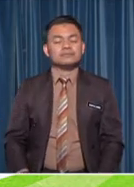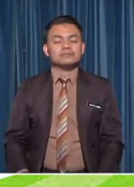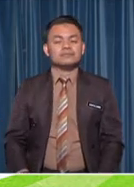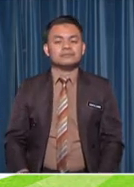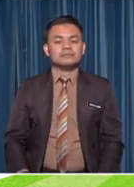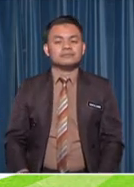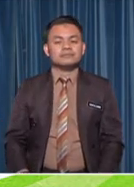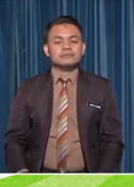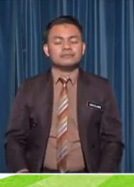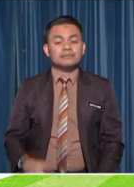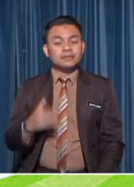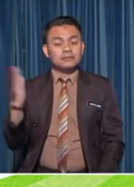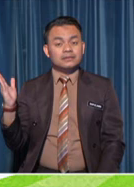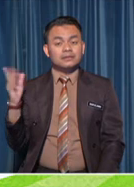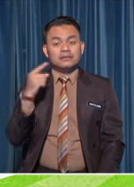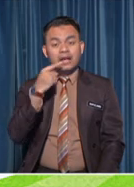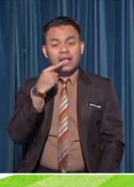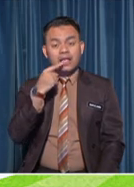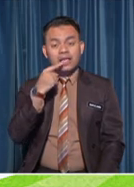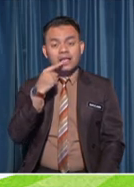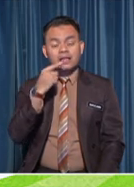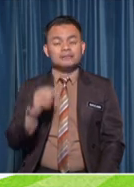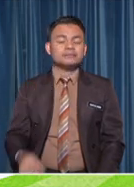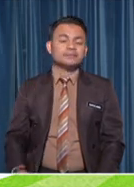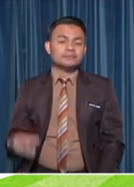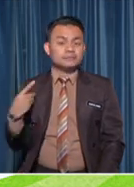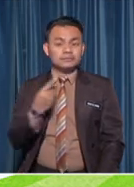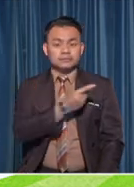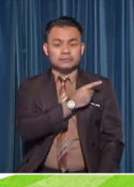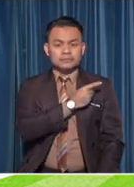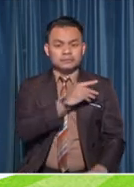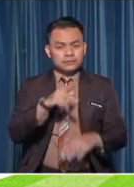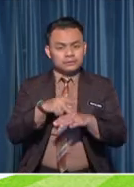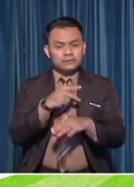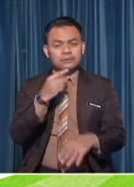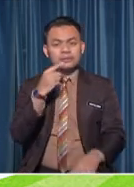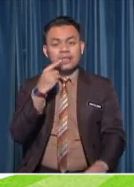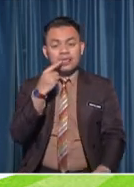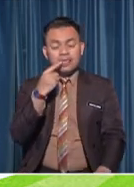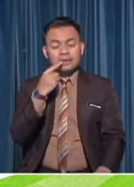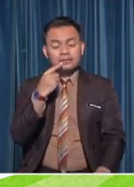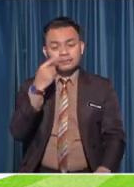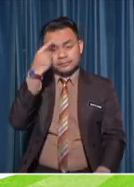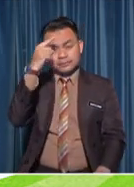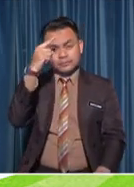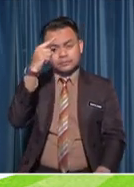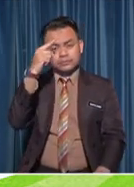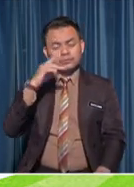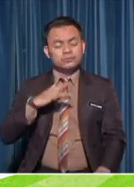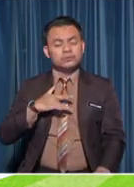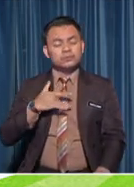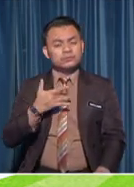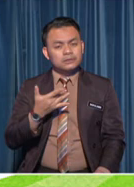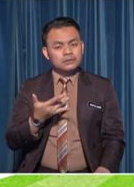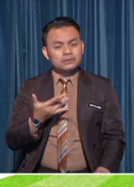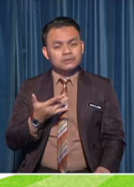This is the tongue. We use the tongue to taste different types of foods.